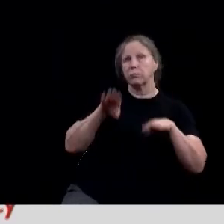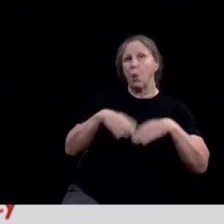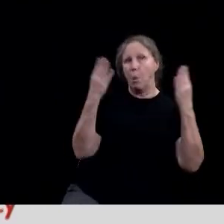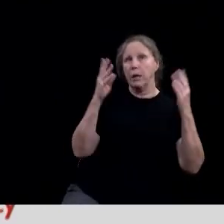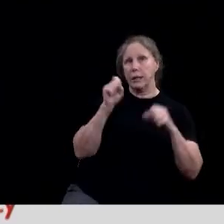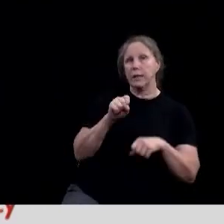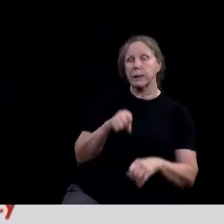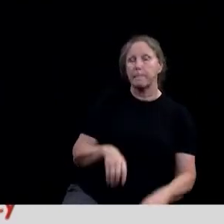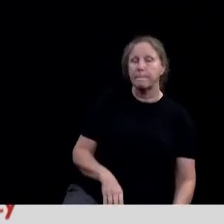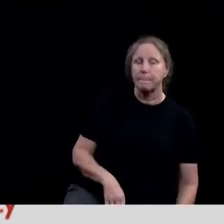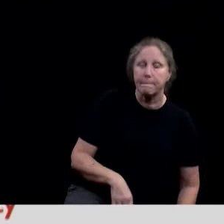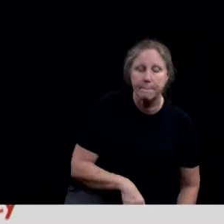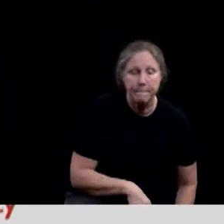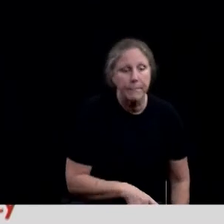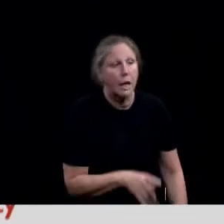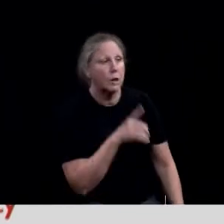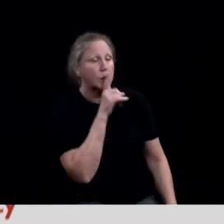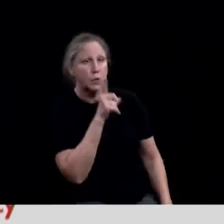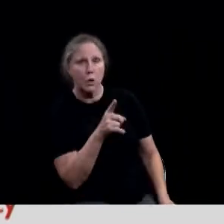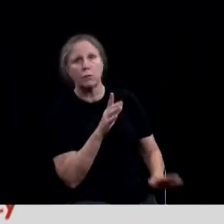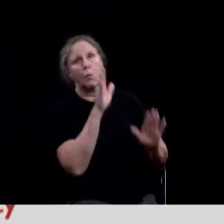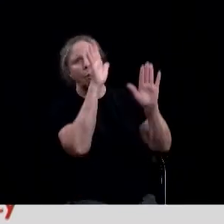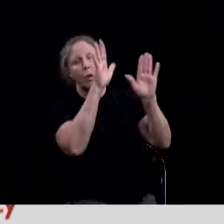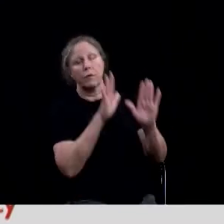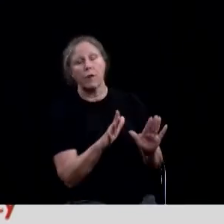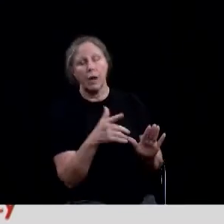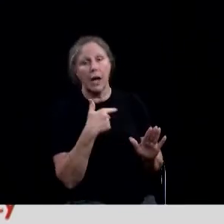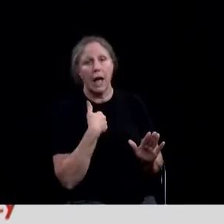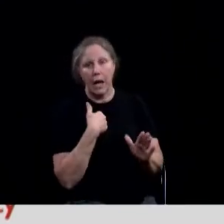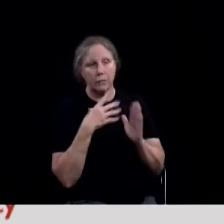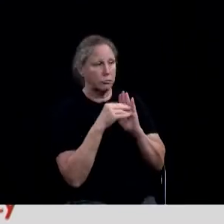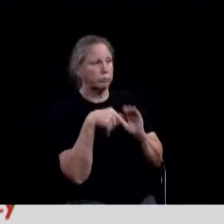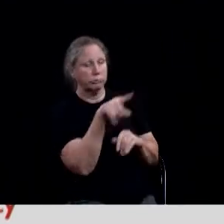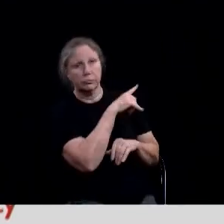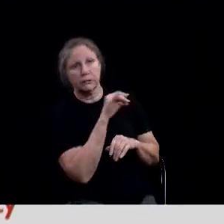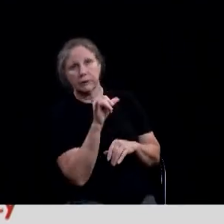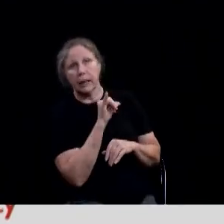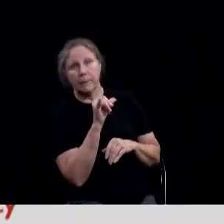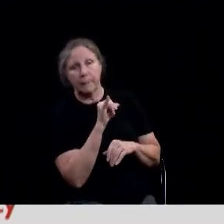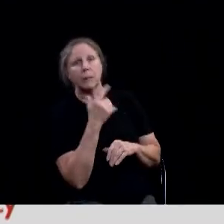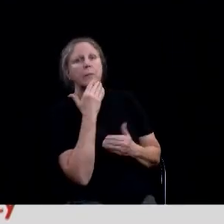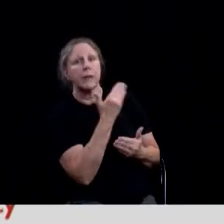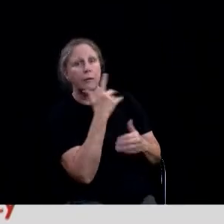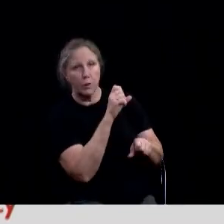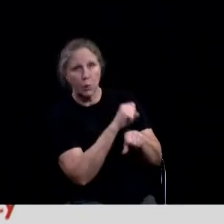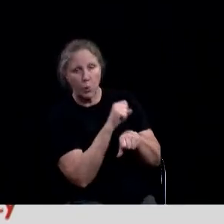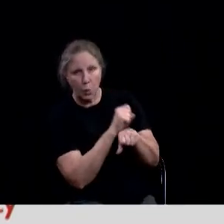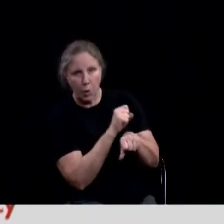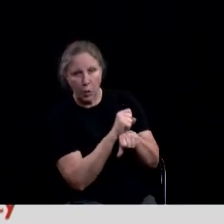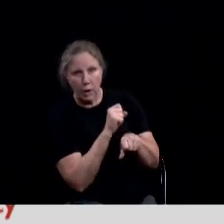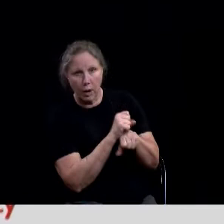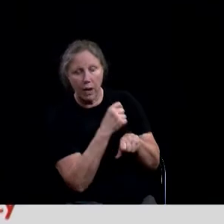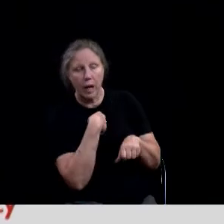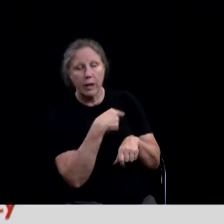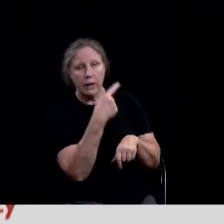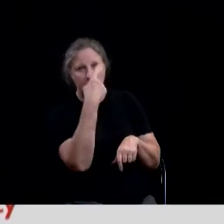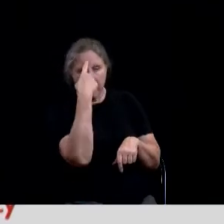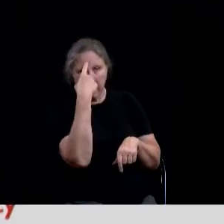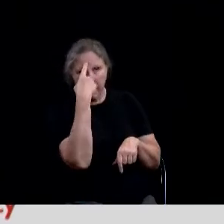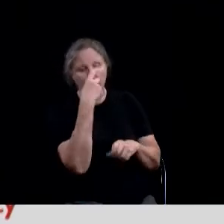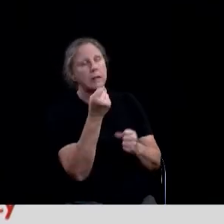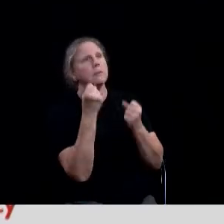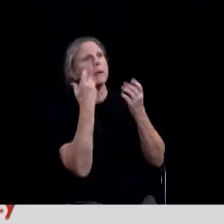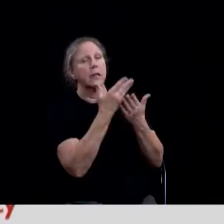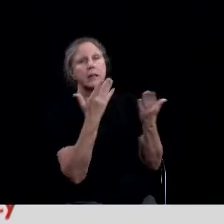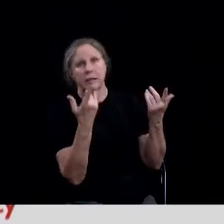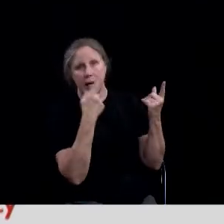And I'll just echo my colleagues on this. I appreciate your work. I think this is one of many wonderful things happening over in East Waco, and